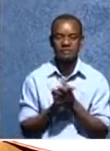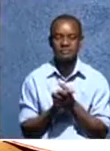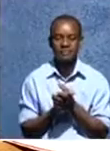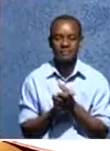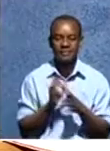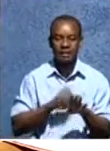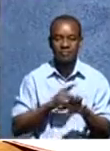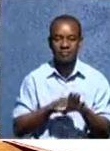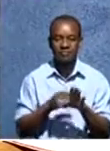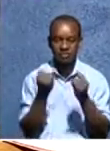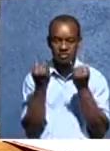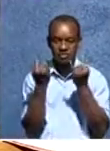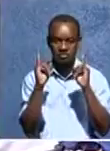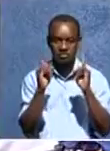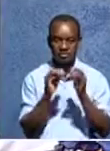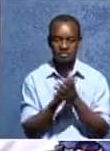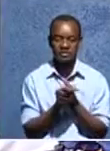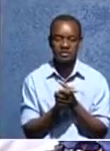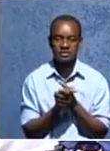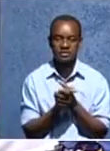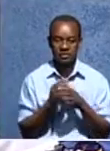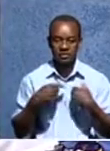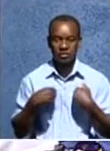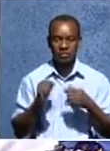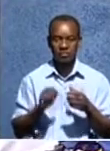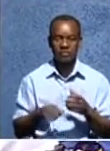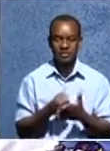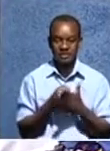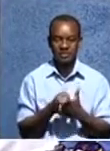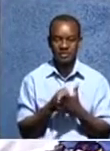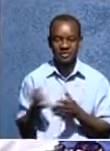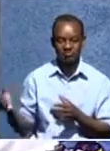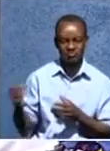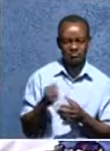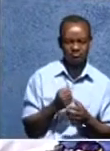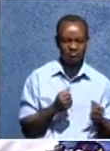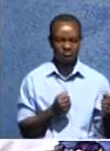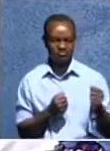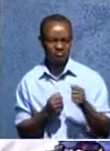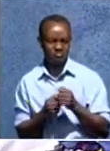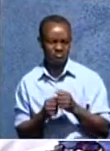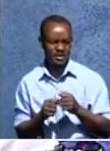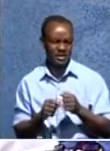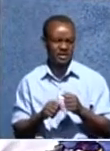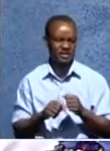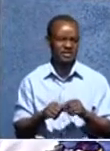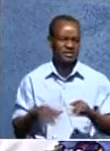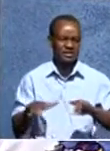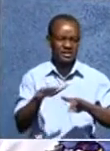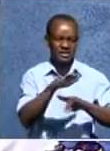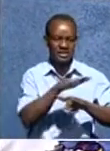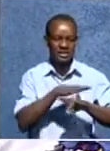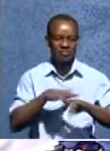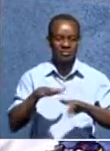of wildlife were exterminated, to reintroduce wildlife. Yes. And to do that, of course, people had to be educated so that